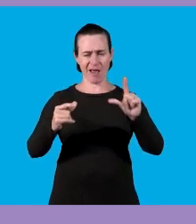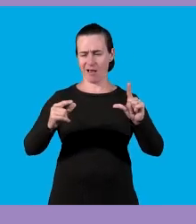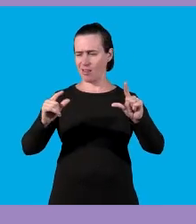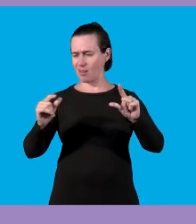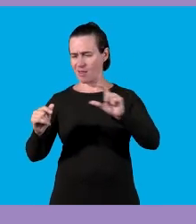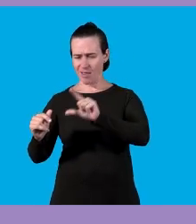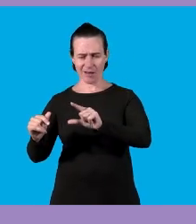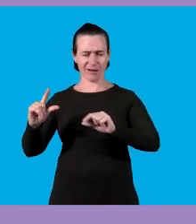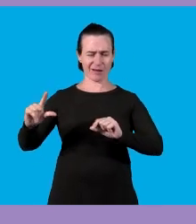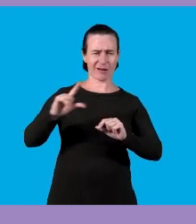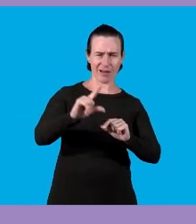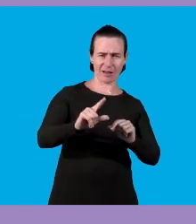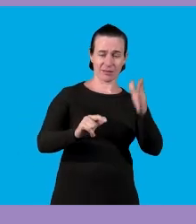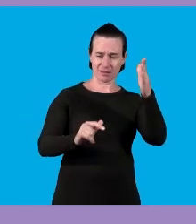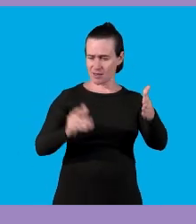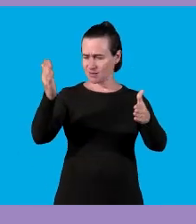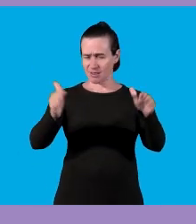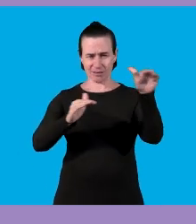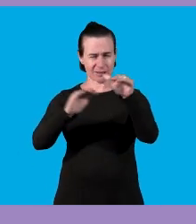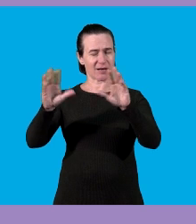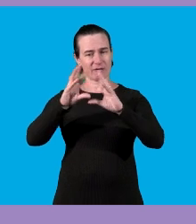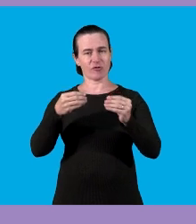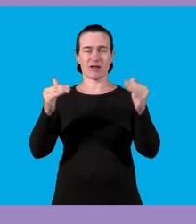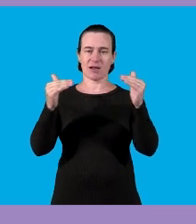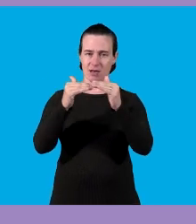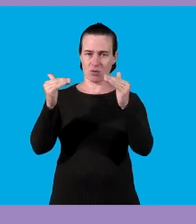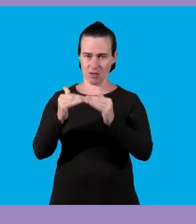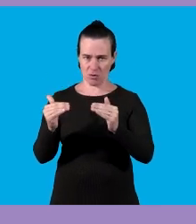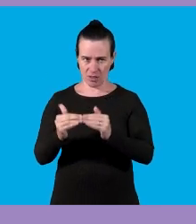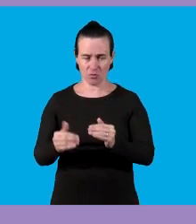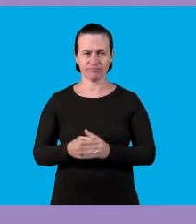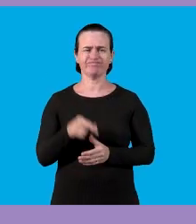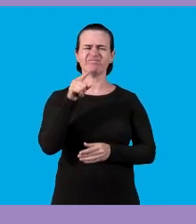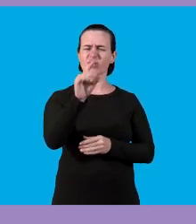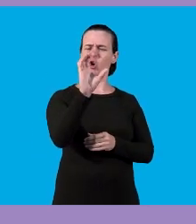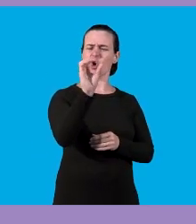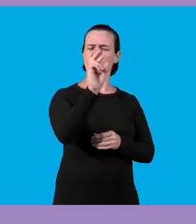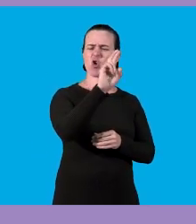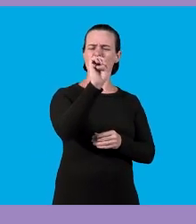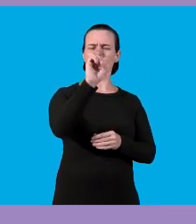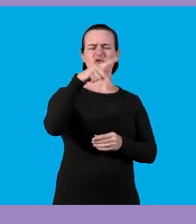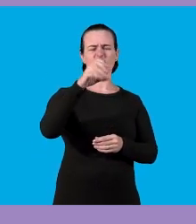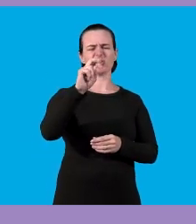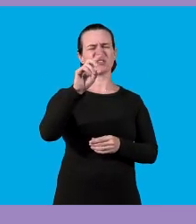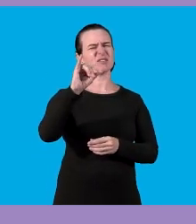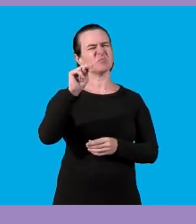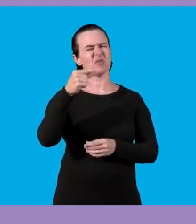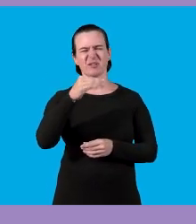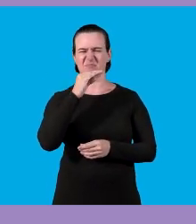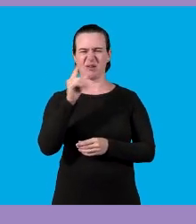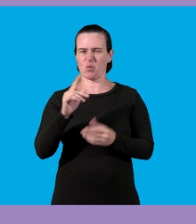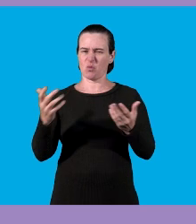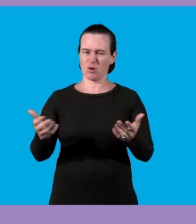angles and the corresponding sides are equal. Remember, corresponding means that if you are looking at